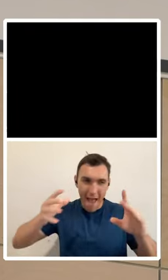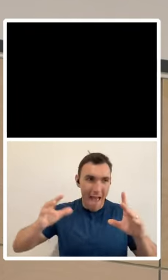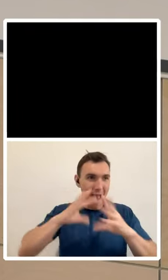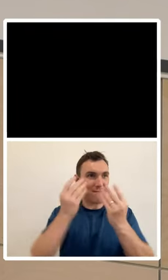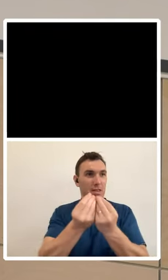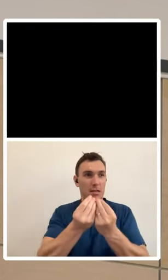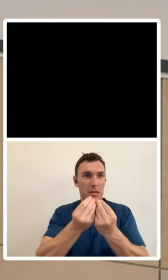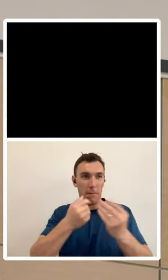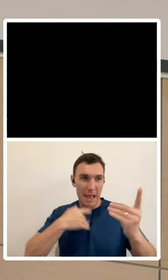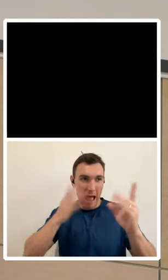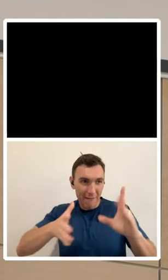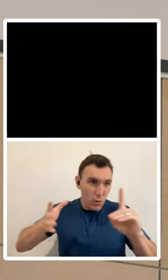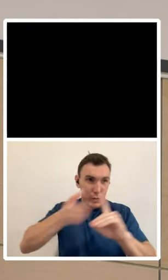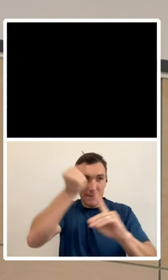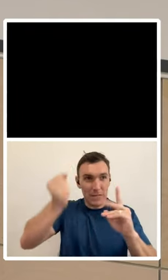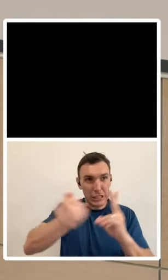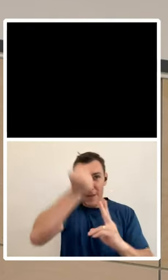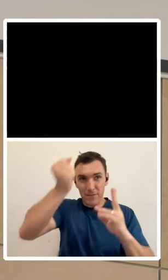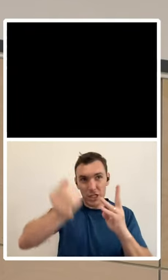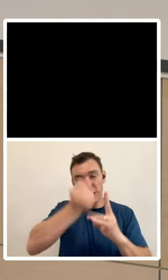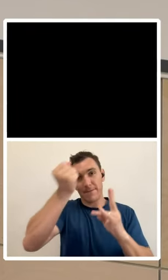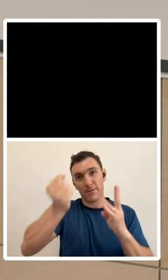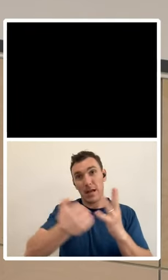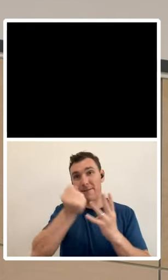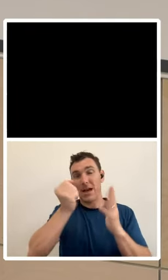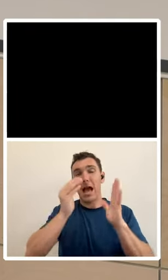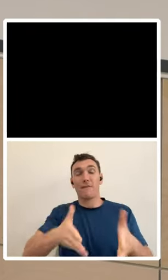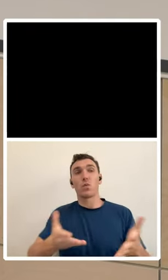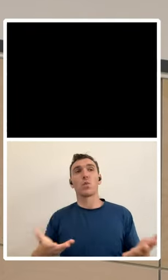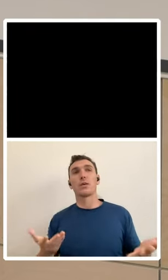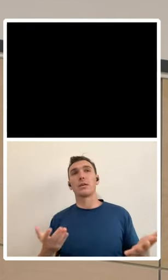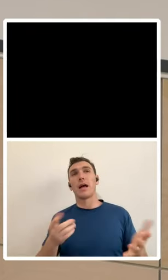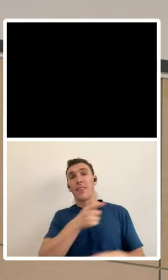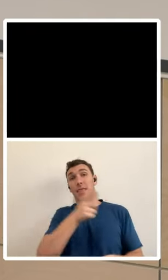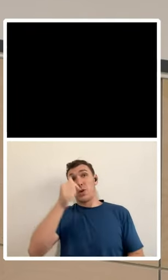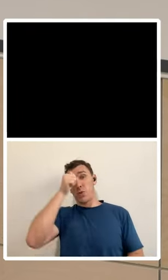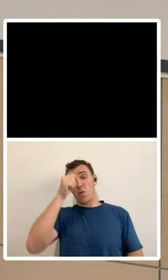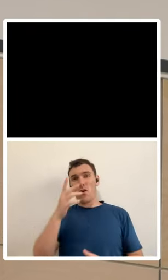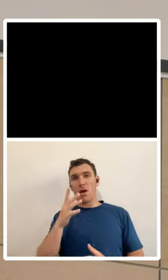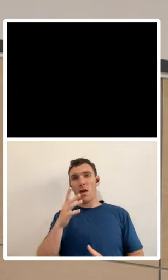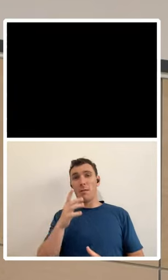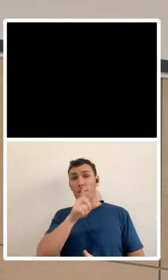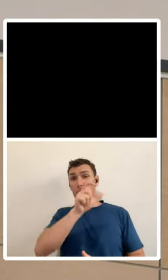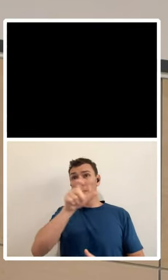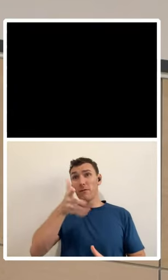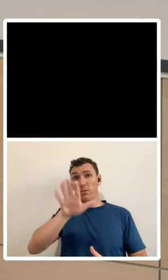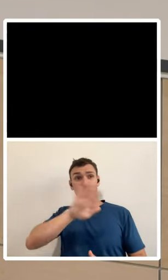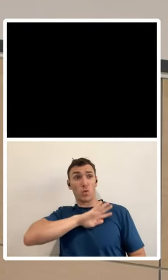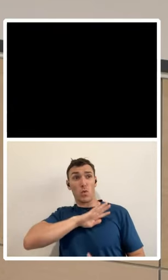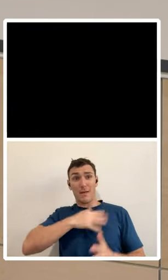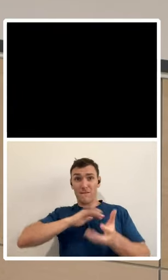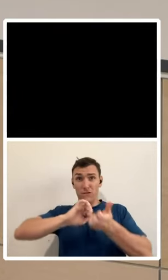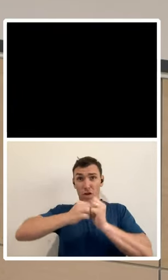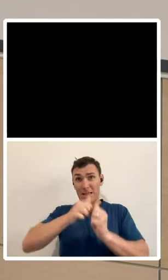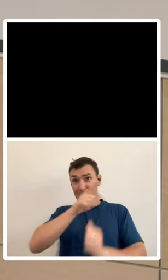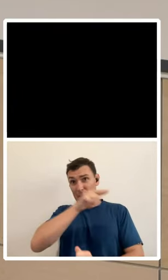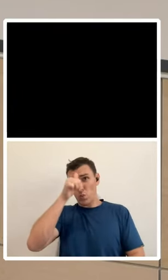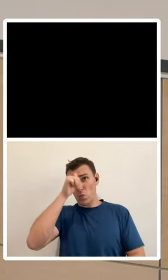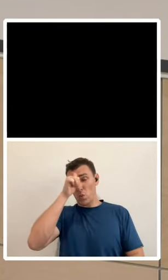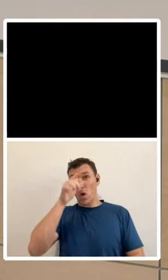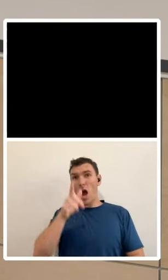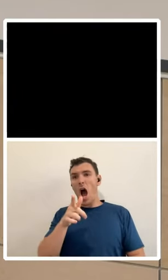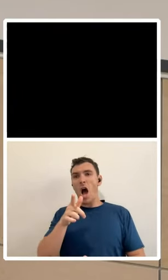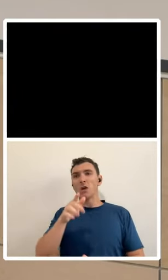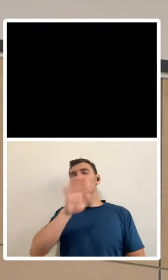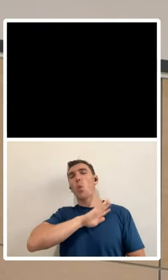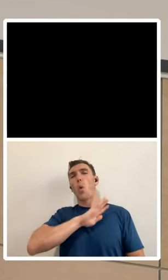like, he's going to, I think, you obviously met me when I was sort of in my 30s, but if you meet me at 16, it's just, this kid is like, get rich or